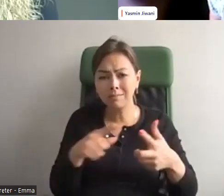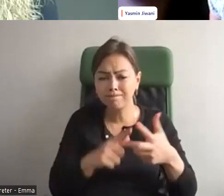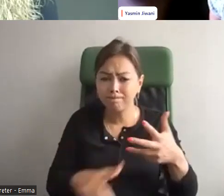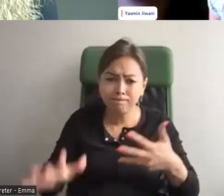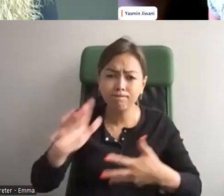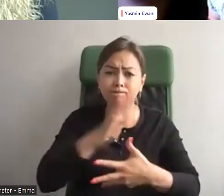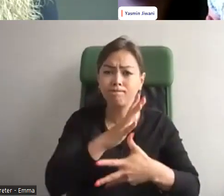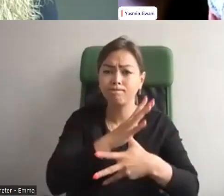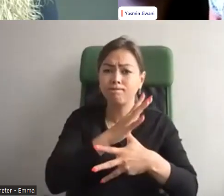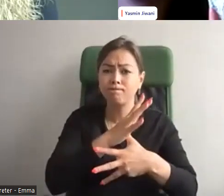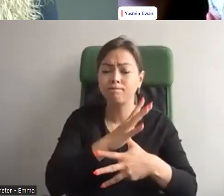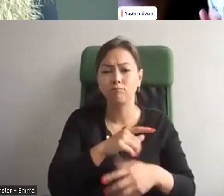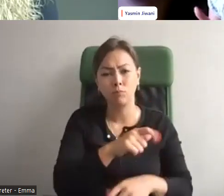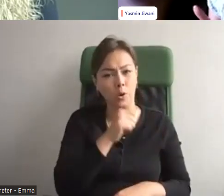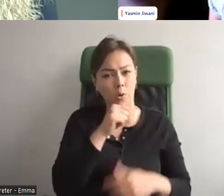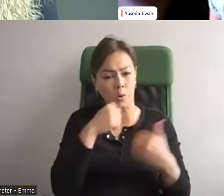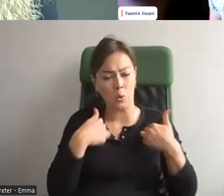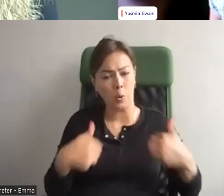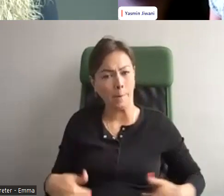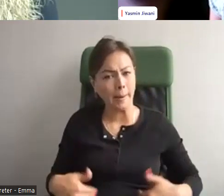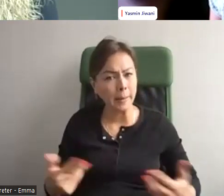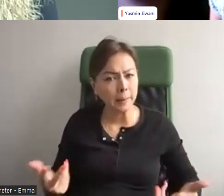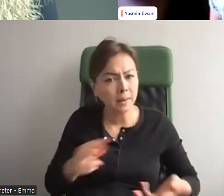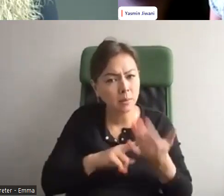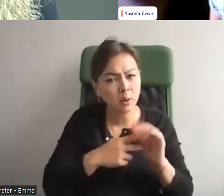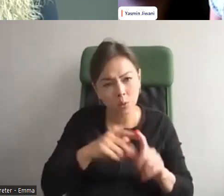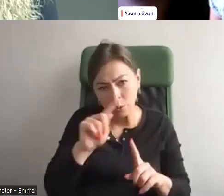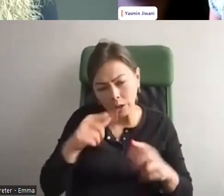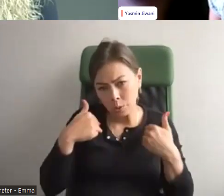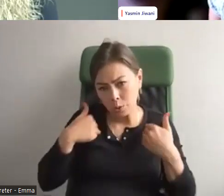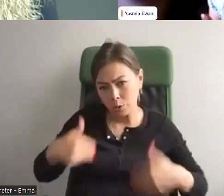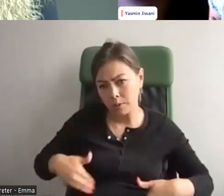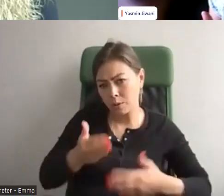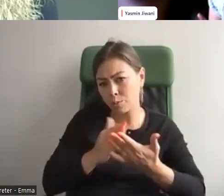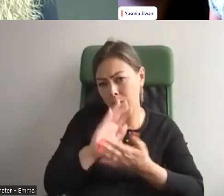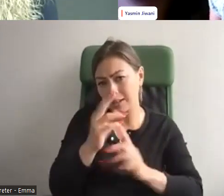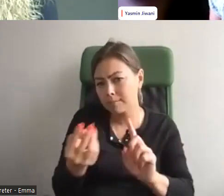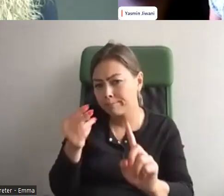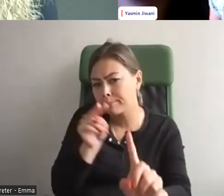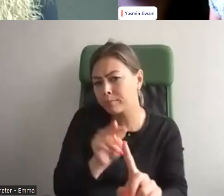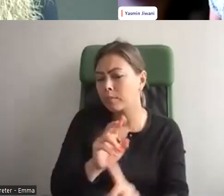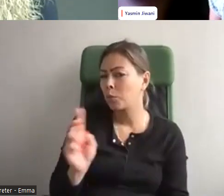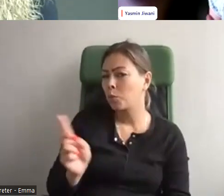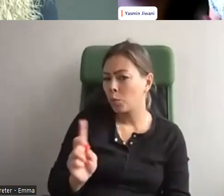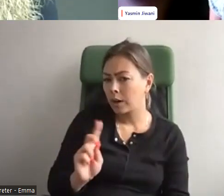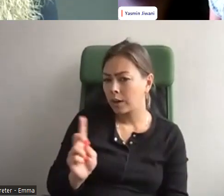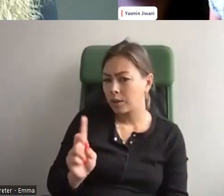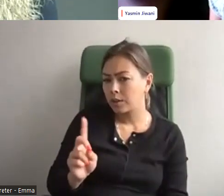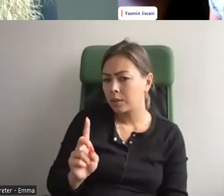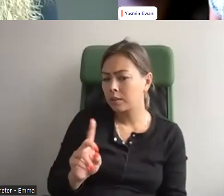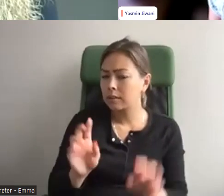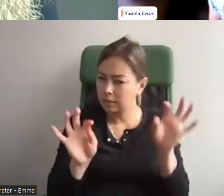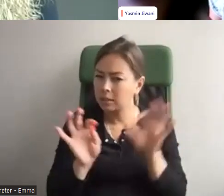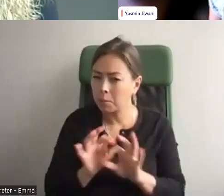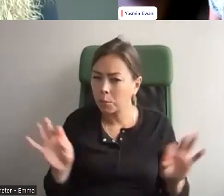being. So where is the human rights framework coming into this? And I think that's really important that we always look at